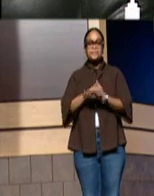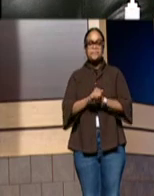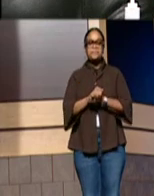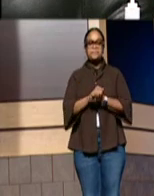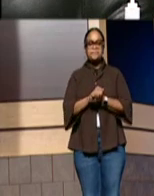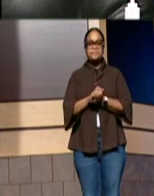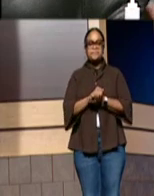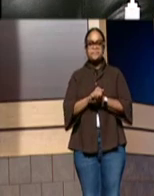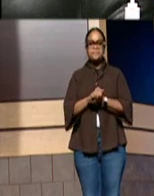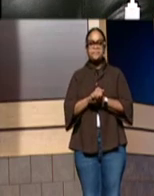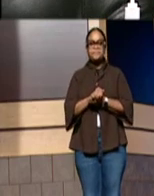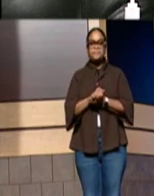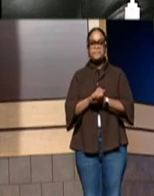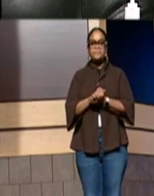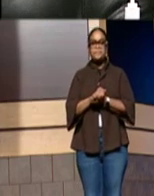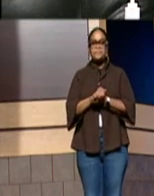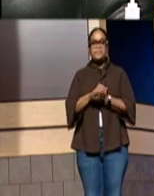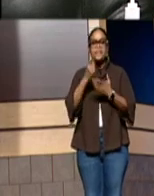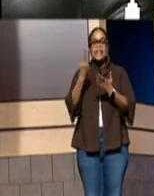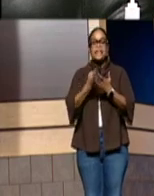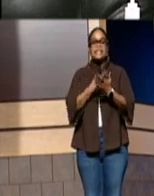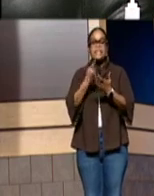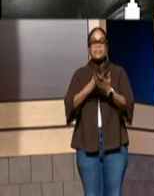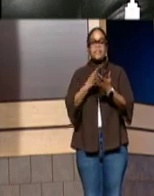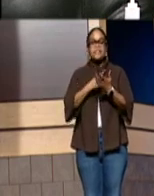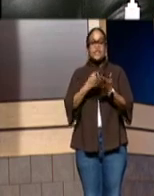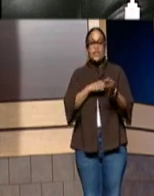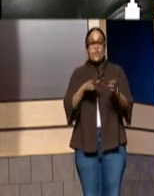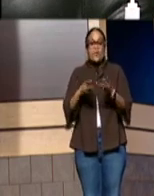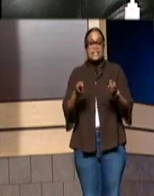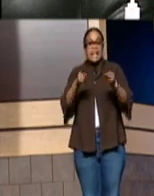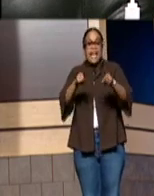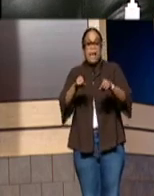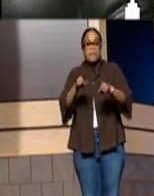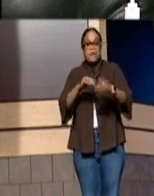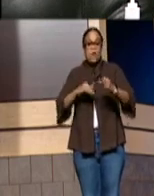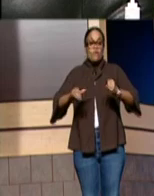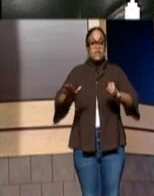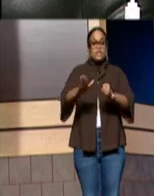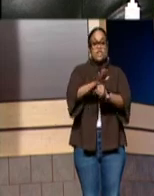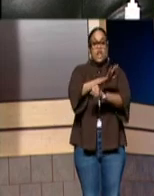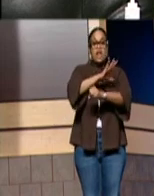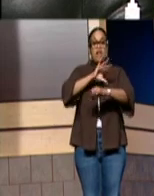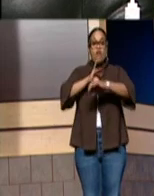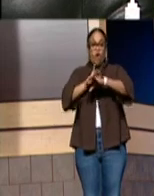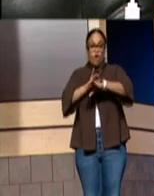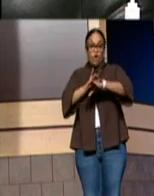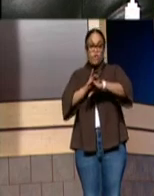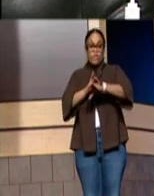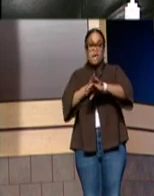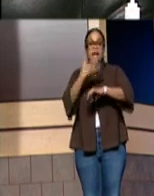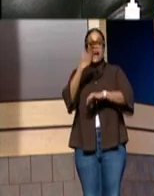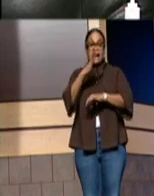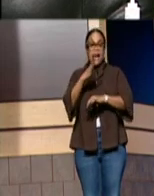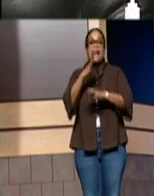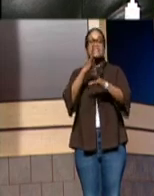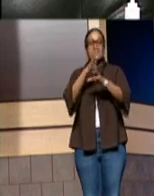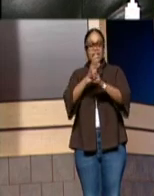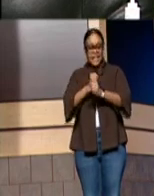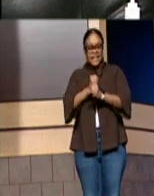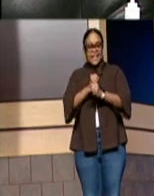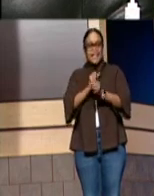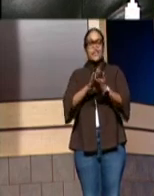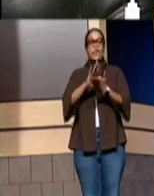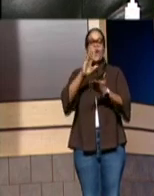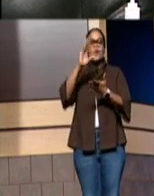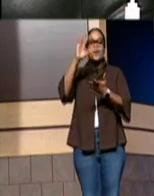at this moment, that something is getting ready to happen over this earth. God's got to get glory out of this. Yes. Yes. God's